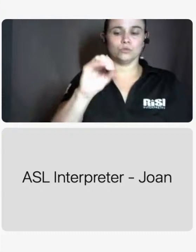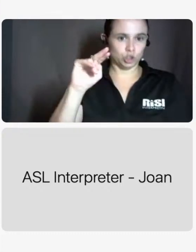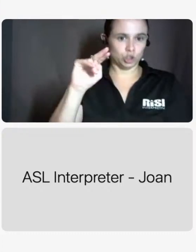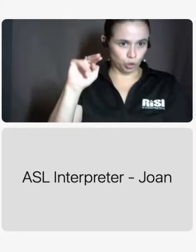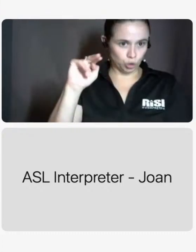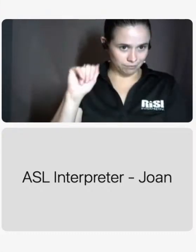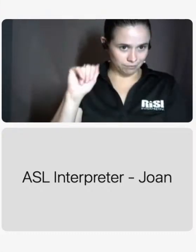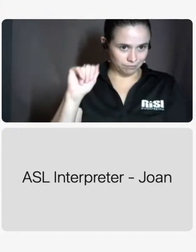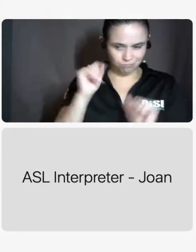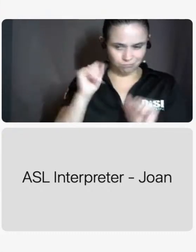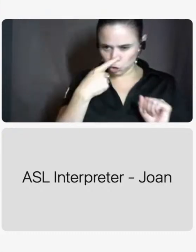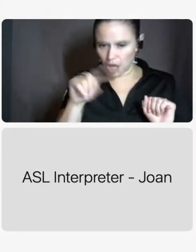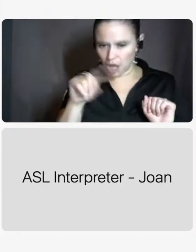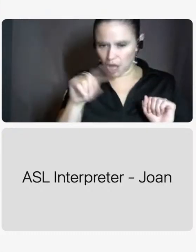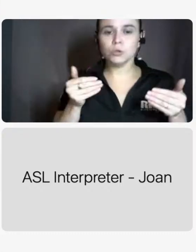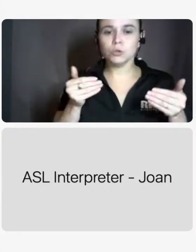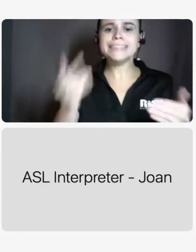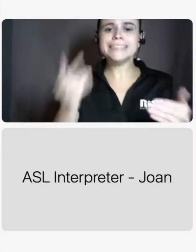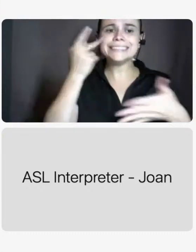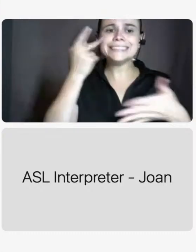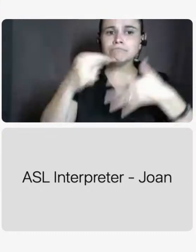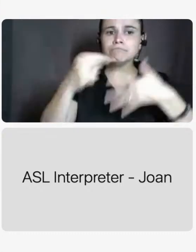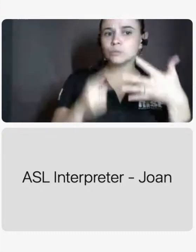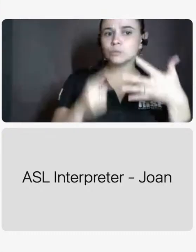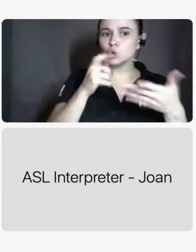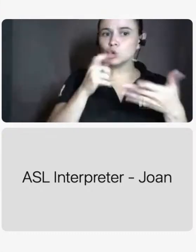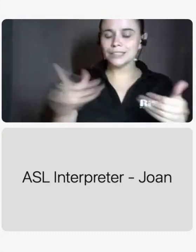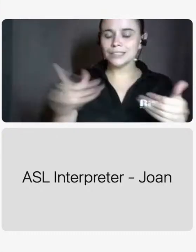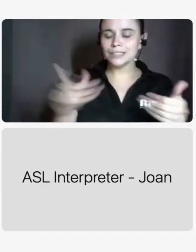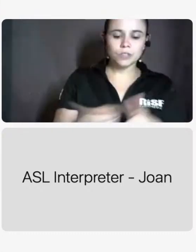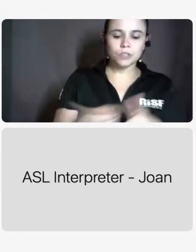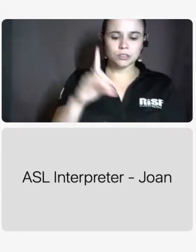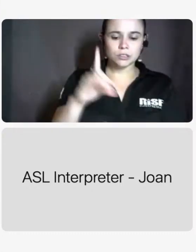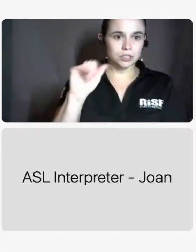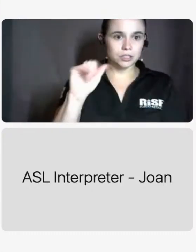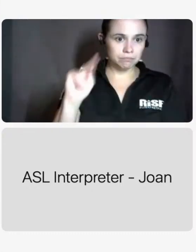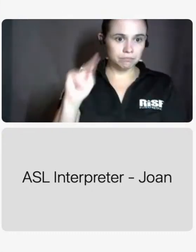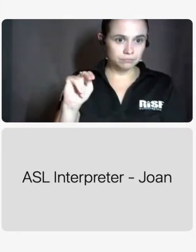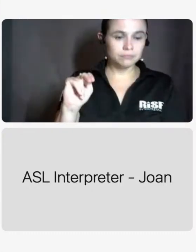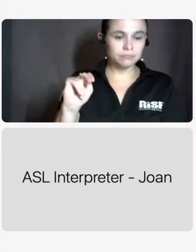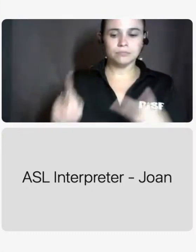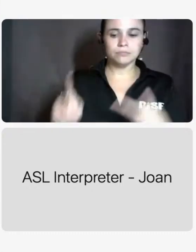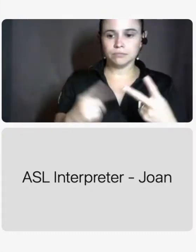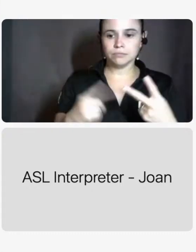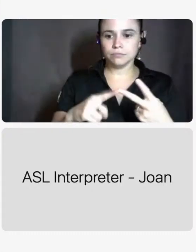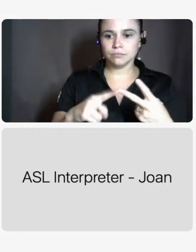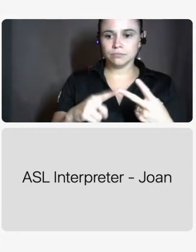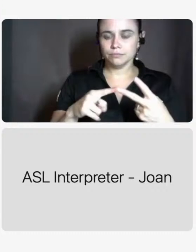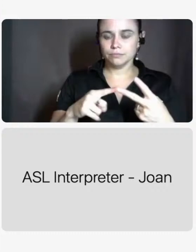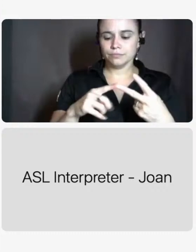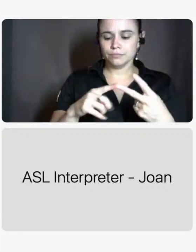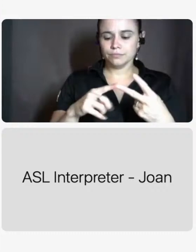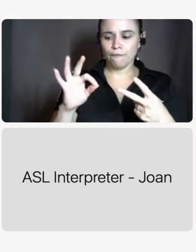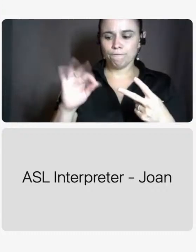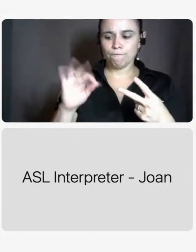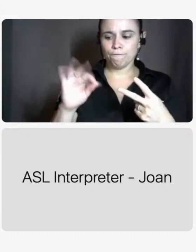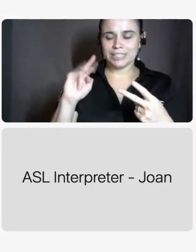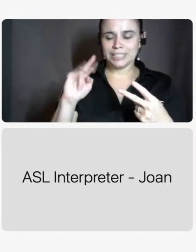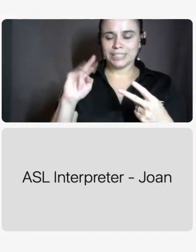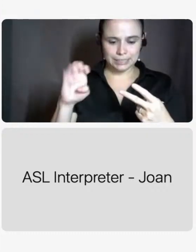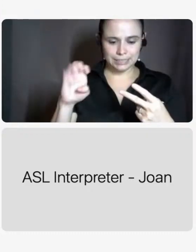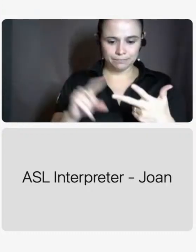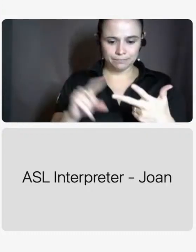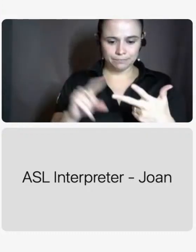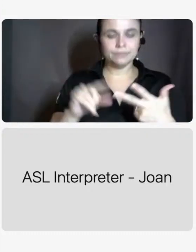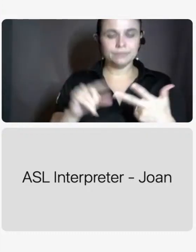Board Member Dan Flores. Board Member Fuentes. Present. Board Member Ibarra. Present. Board